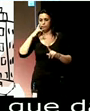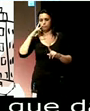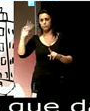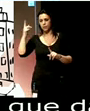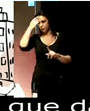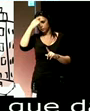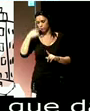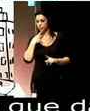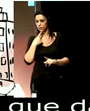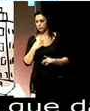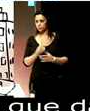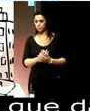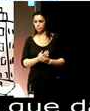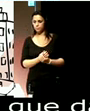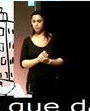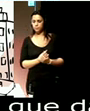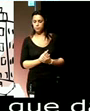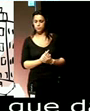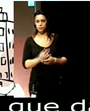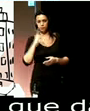historical documents of the past